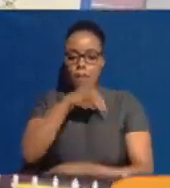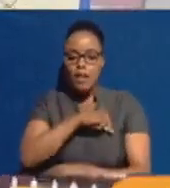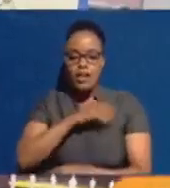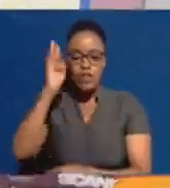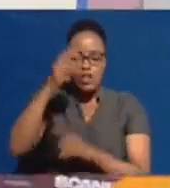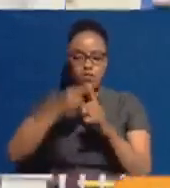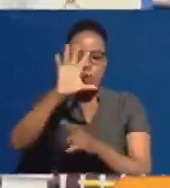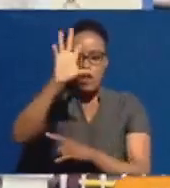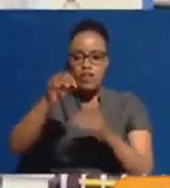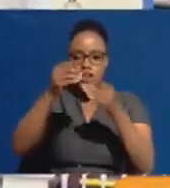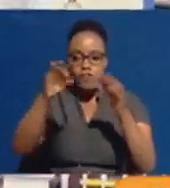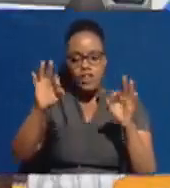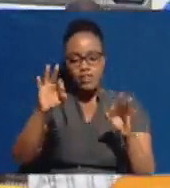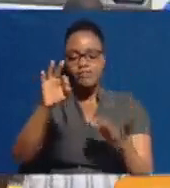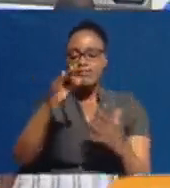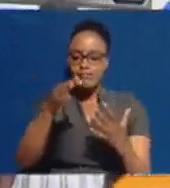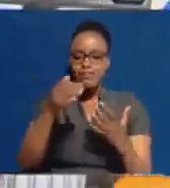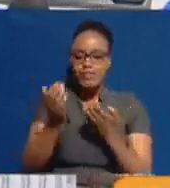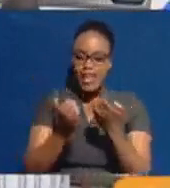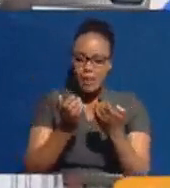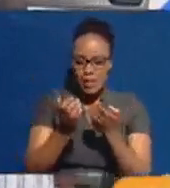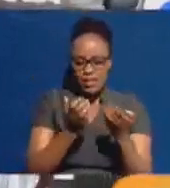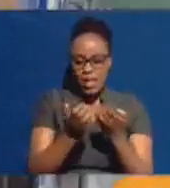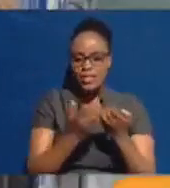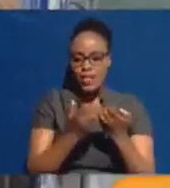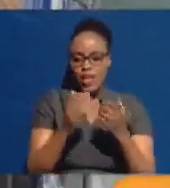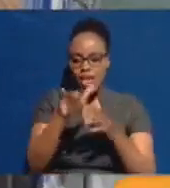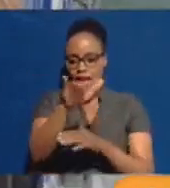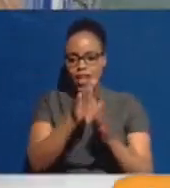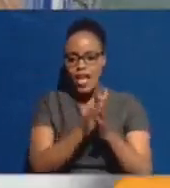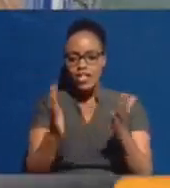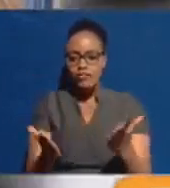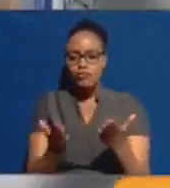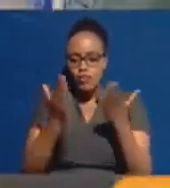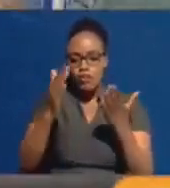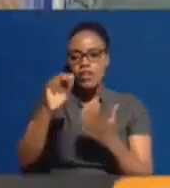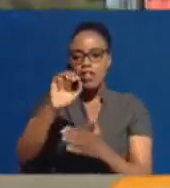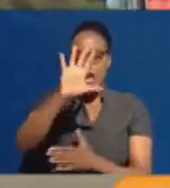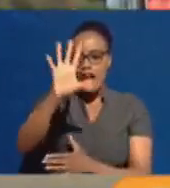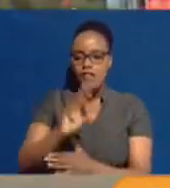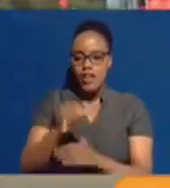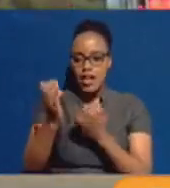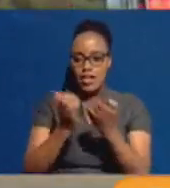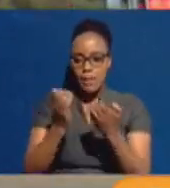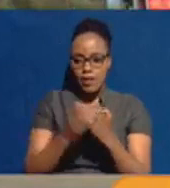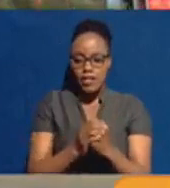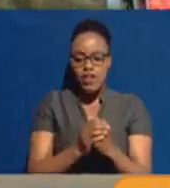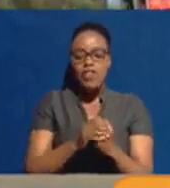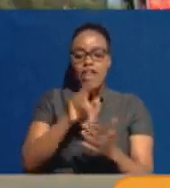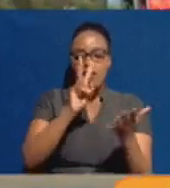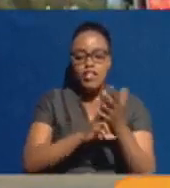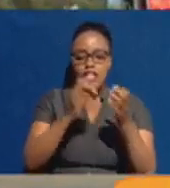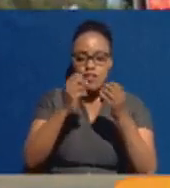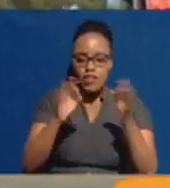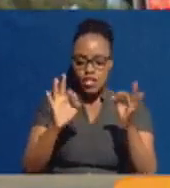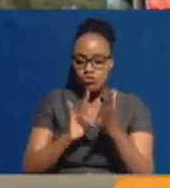Free Continental Trade Agreement to accelerate investments and boost inter-Africa trade. The visa-free travel for Kenyans to South